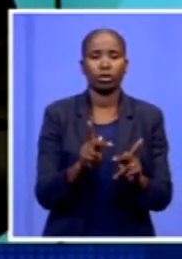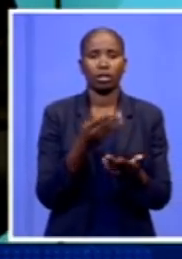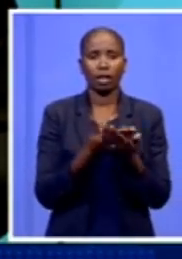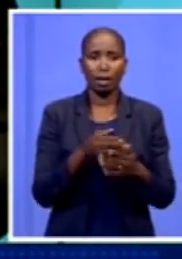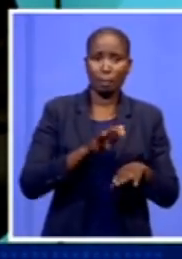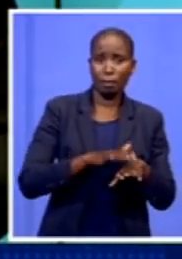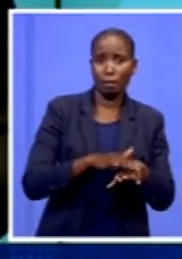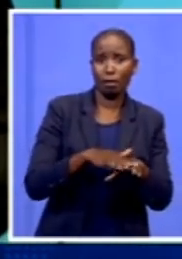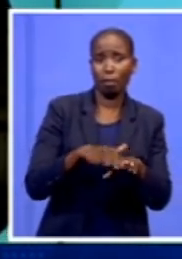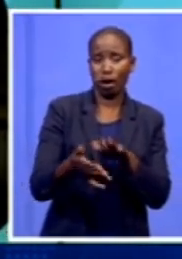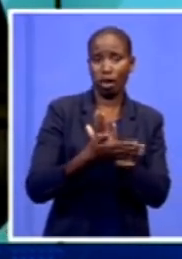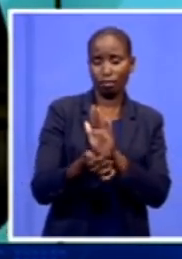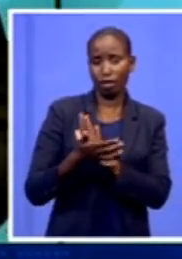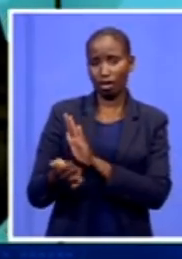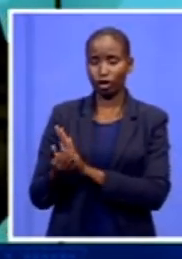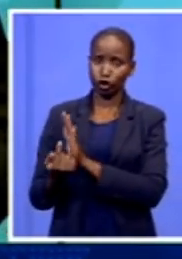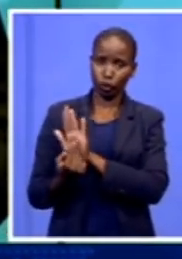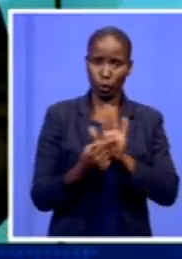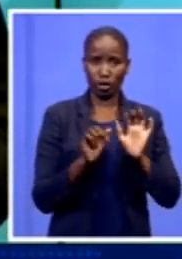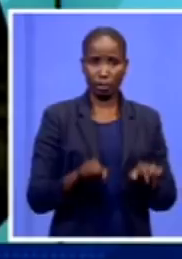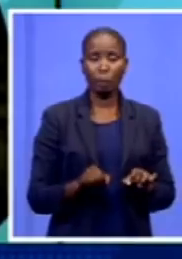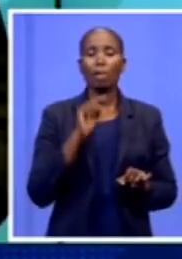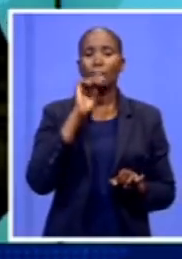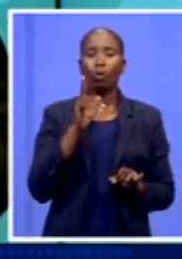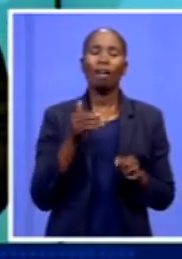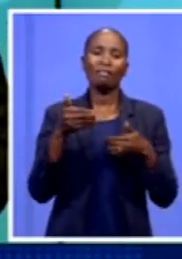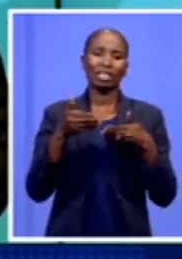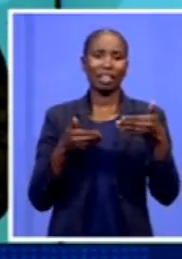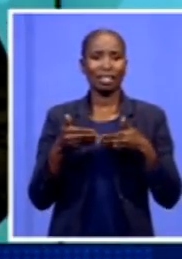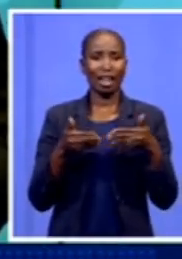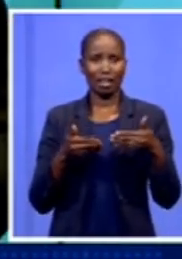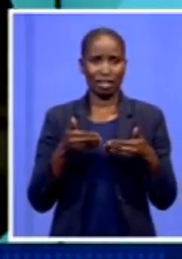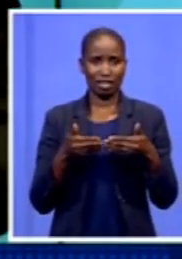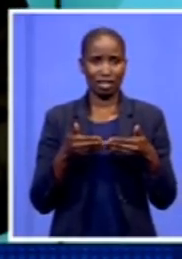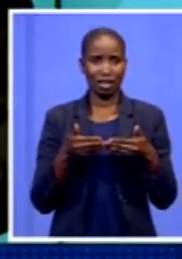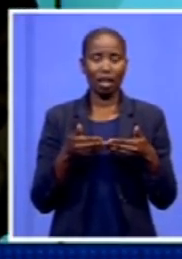it will facilitate the diversification of production to